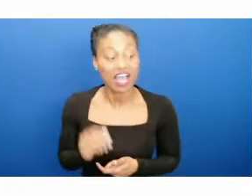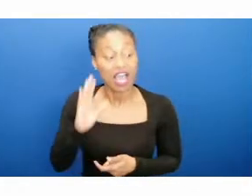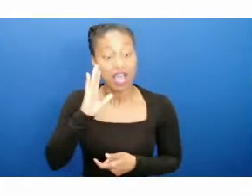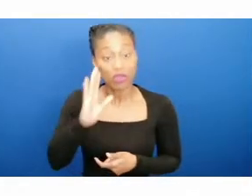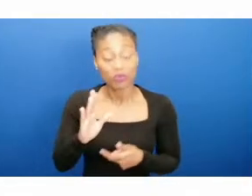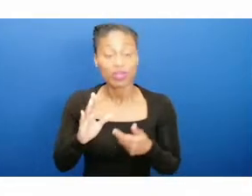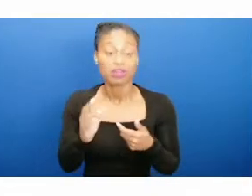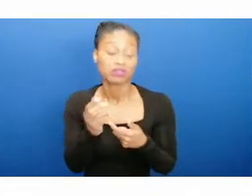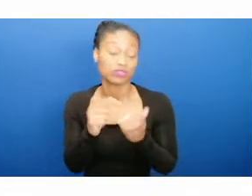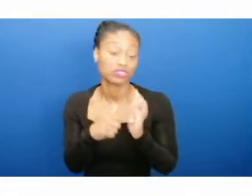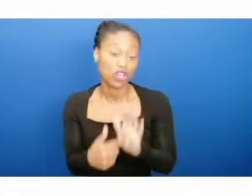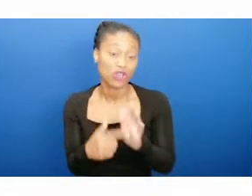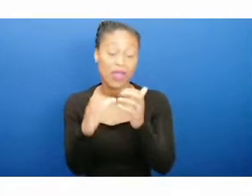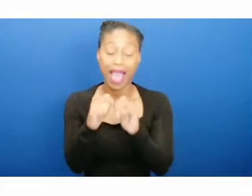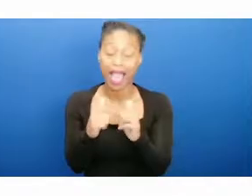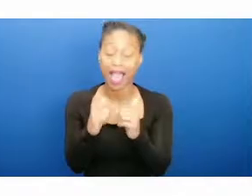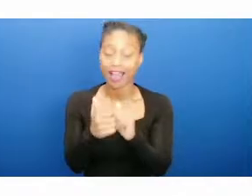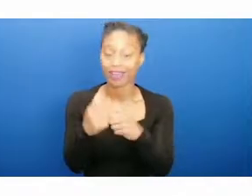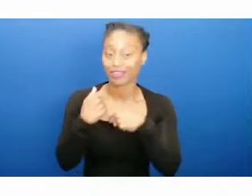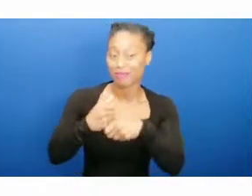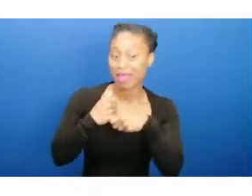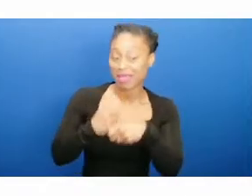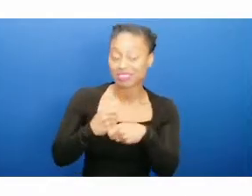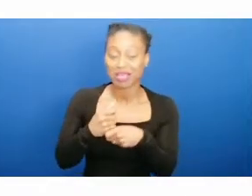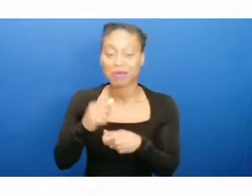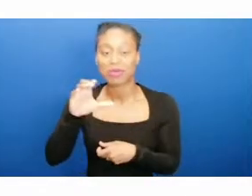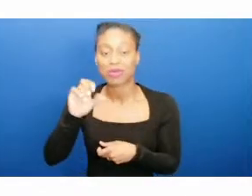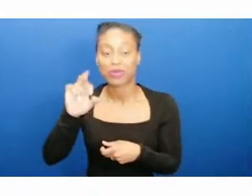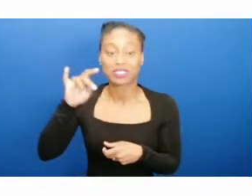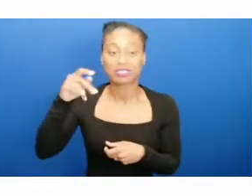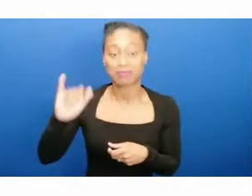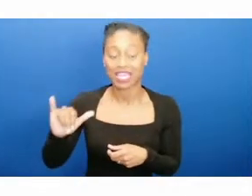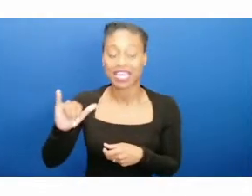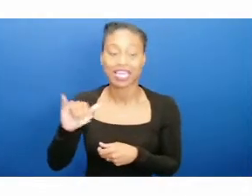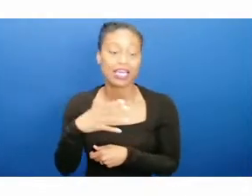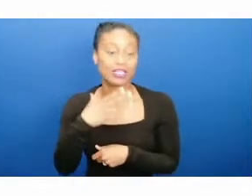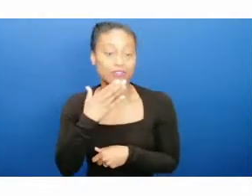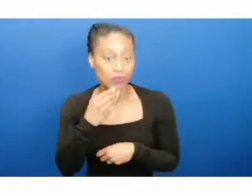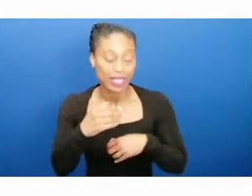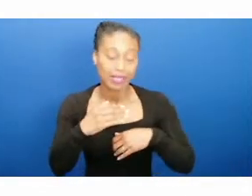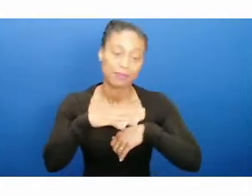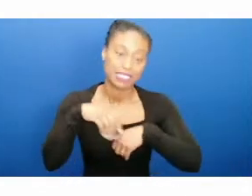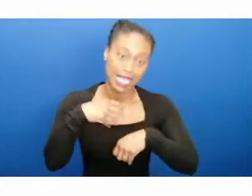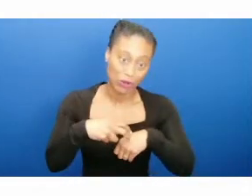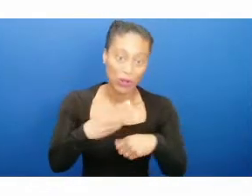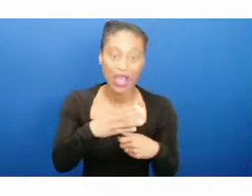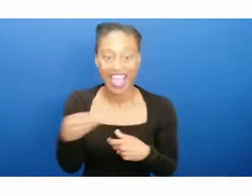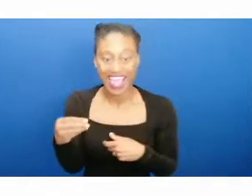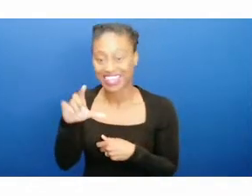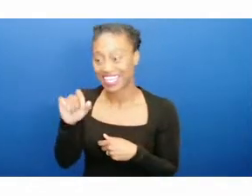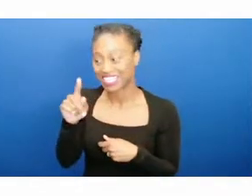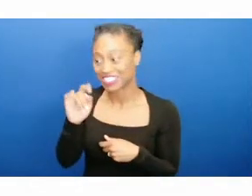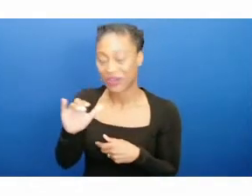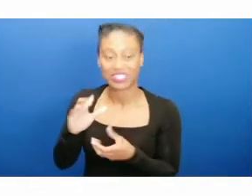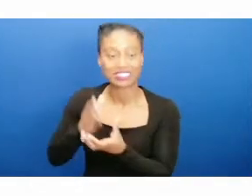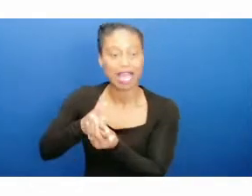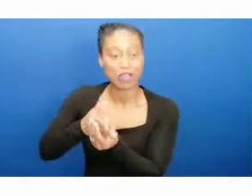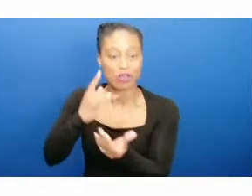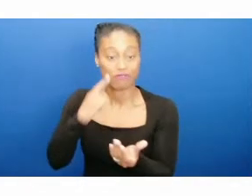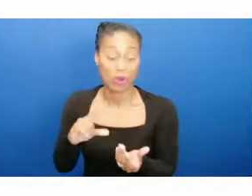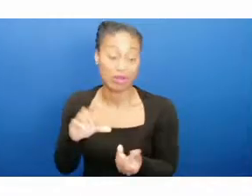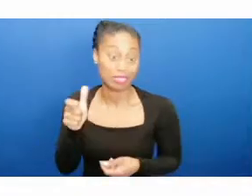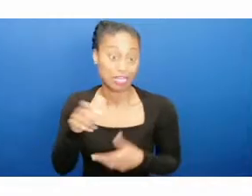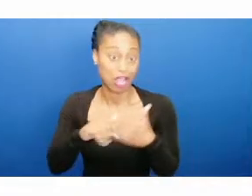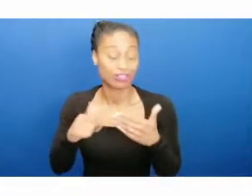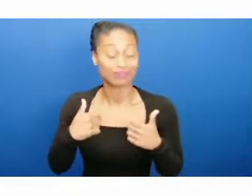some crispy sweet potato and lentil tacos for $10. So I'm Jessica,